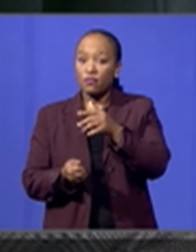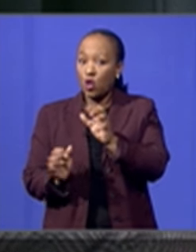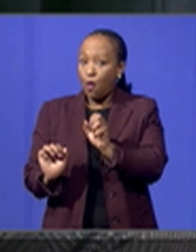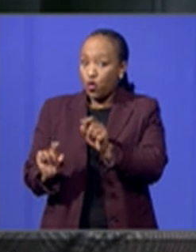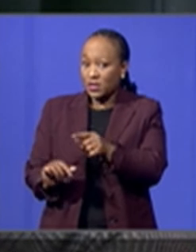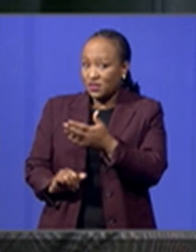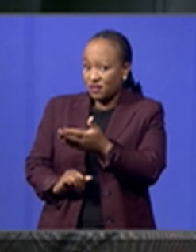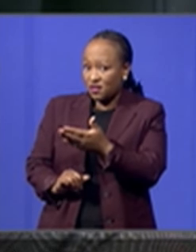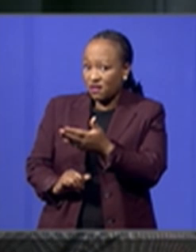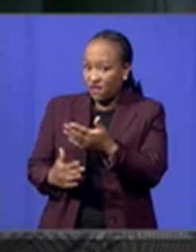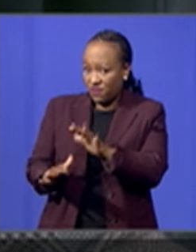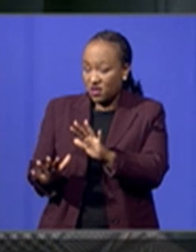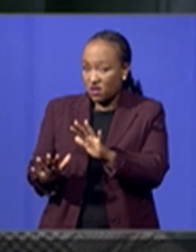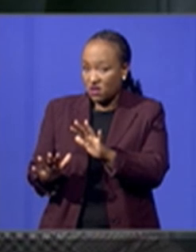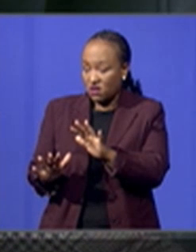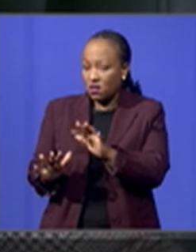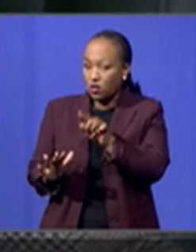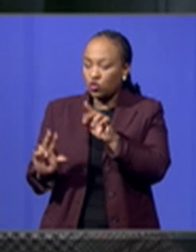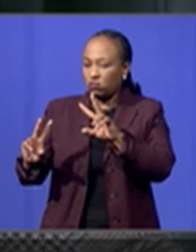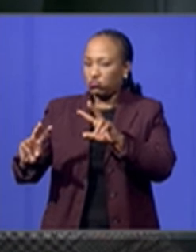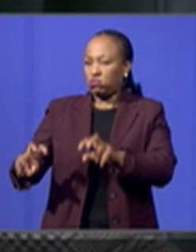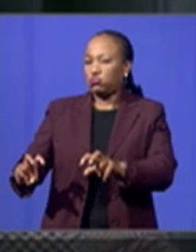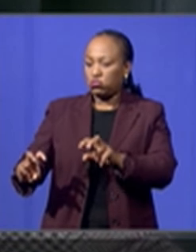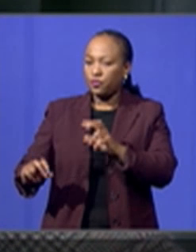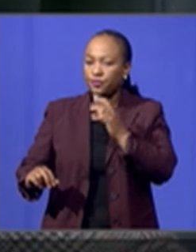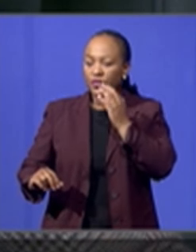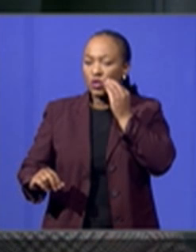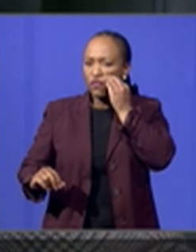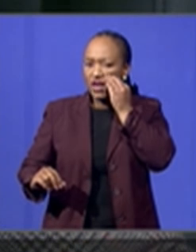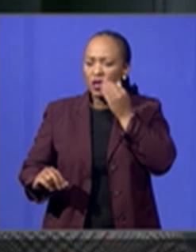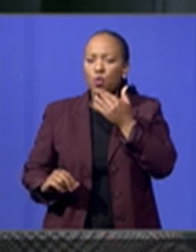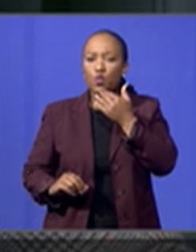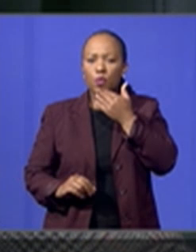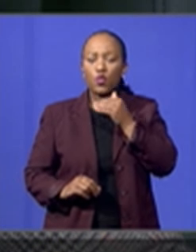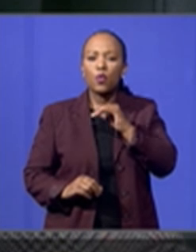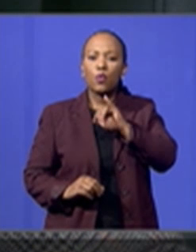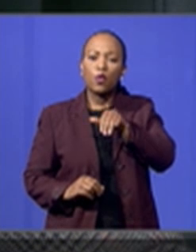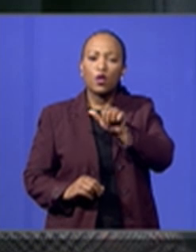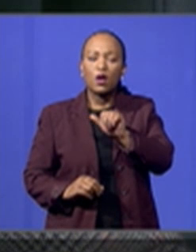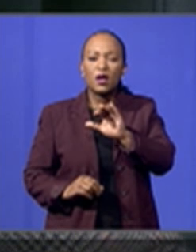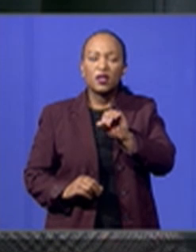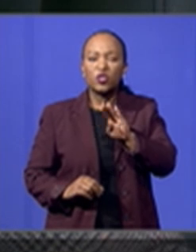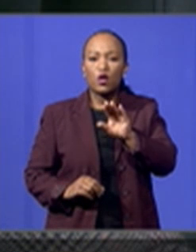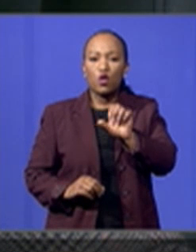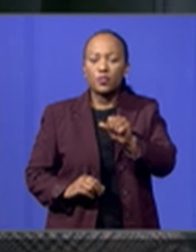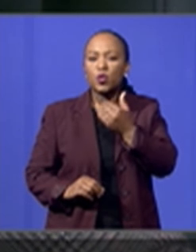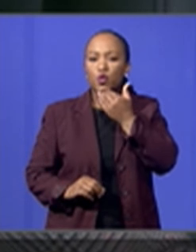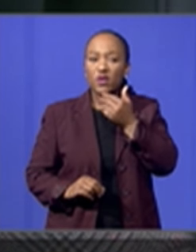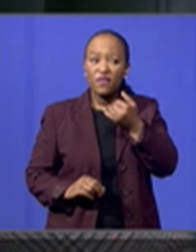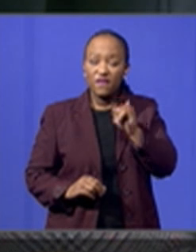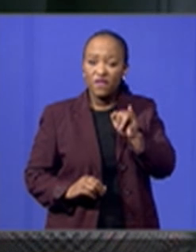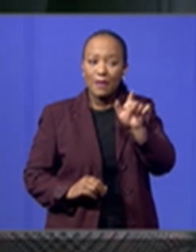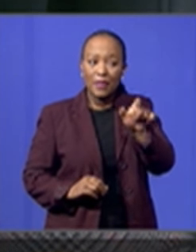to investigate or find out who is this Sean Jacobs that he's speaking to? Because if it's a South